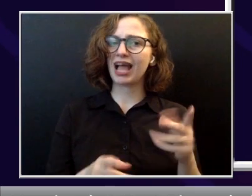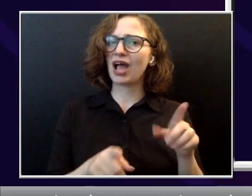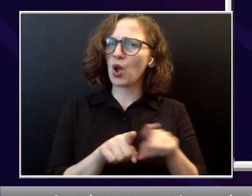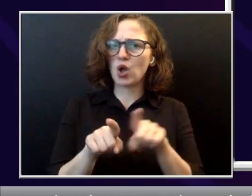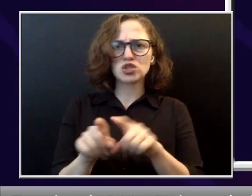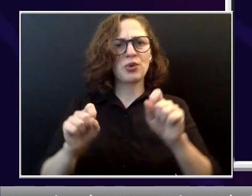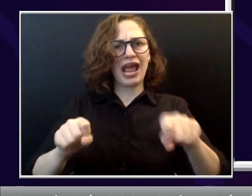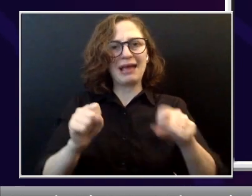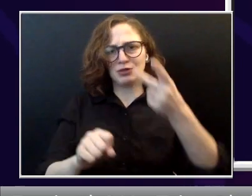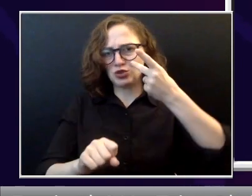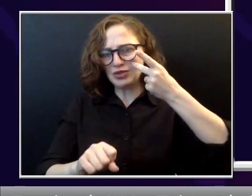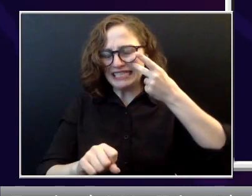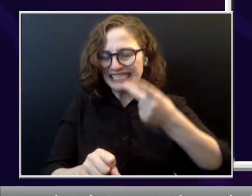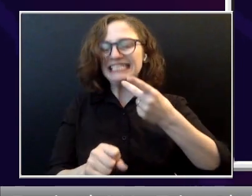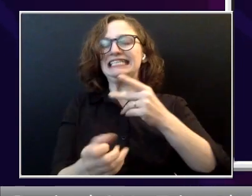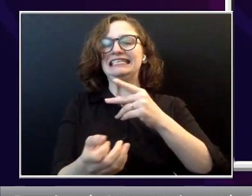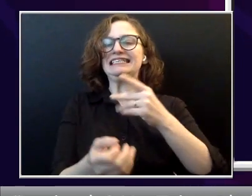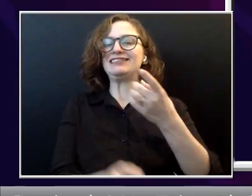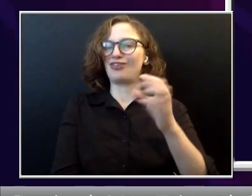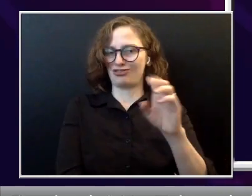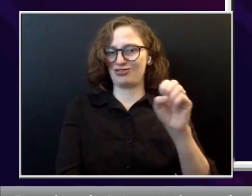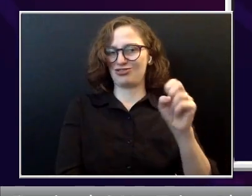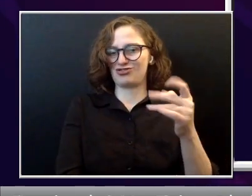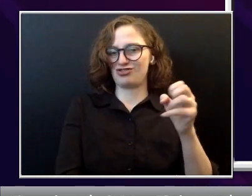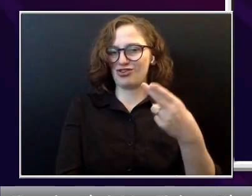had asked for an